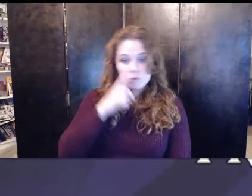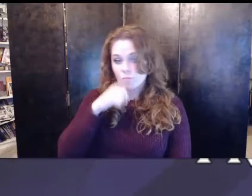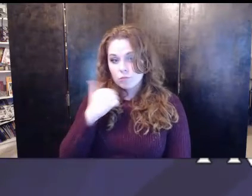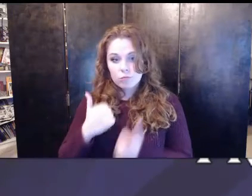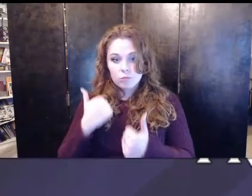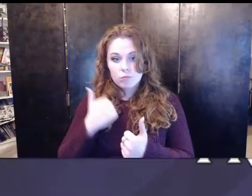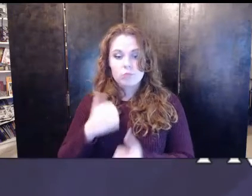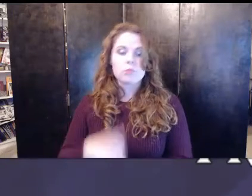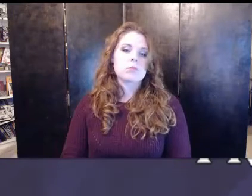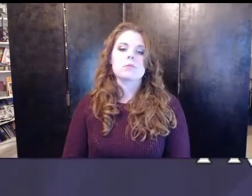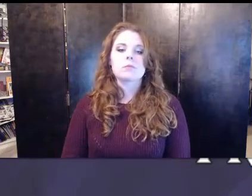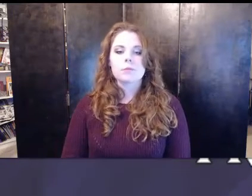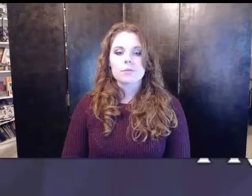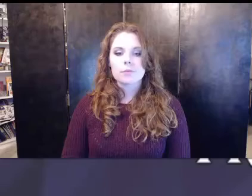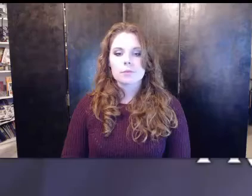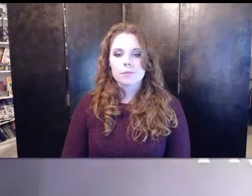false?